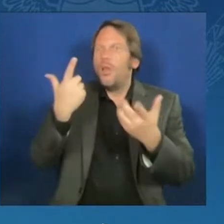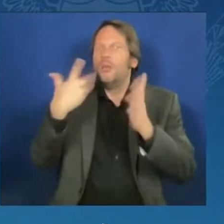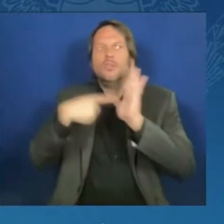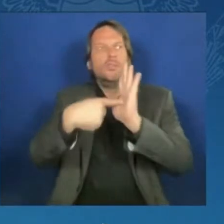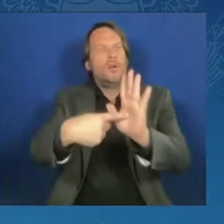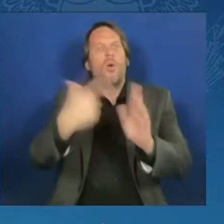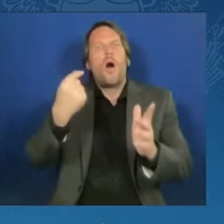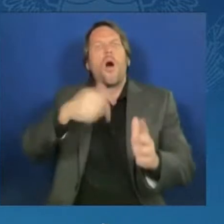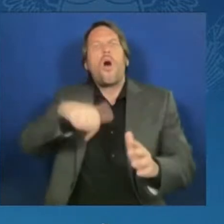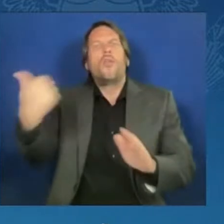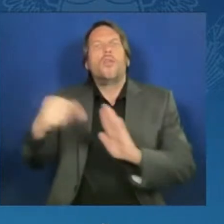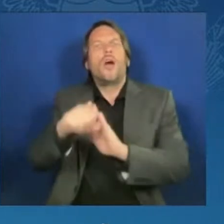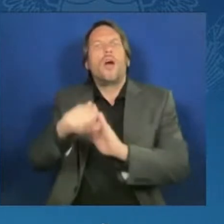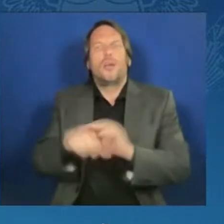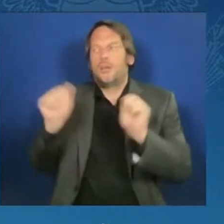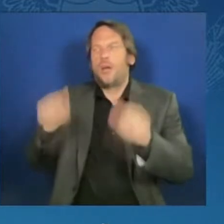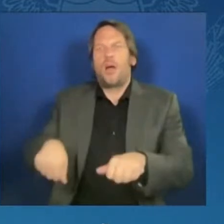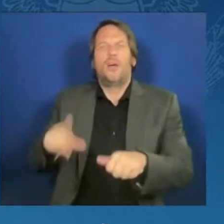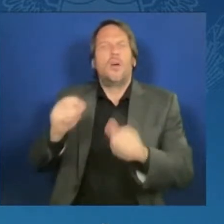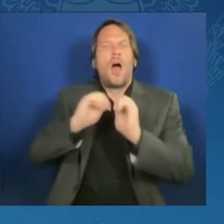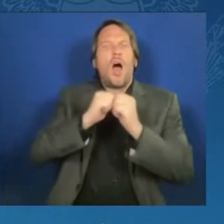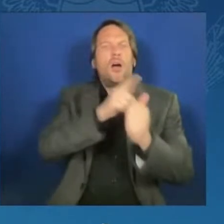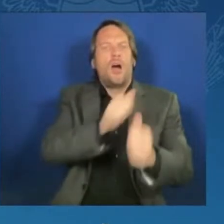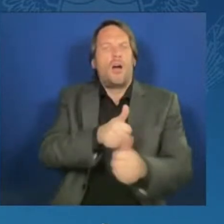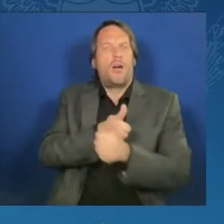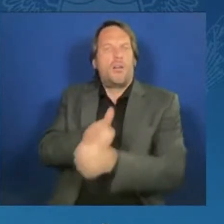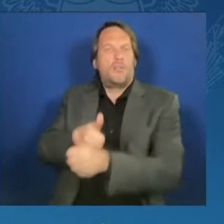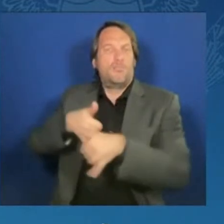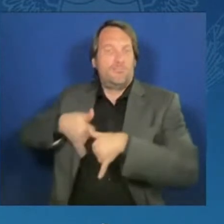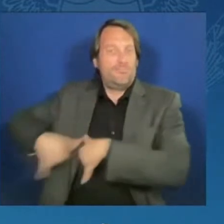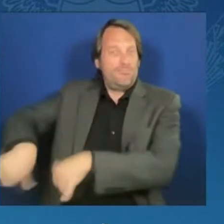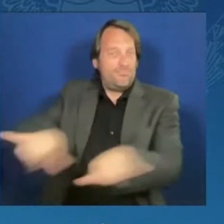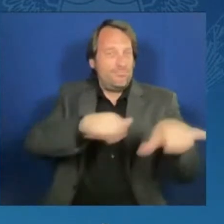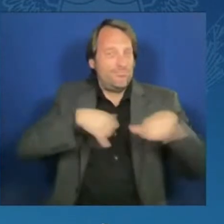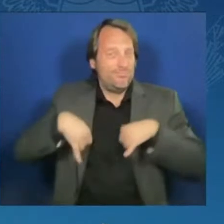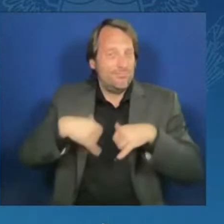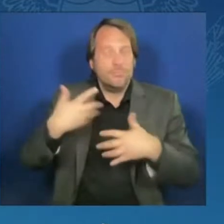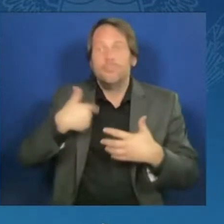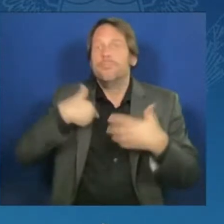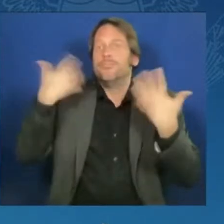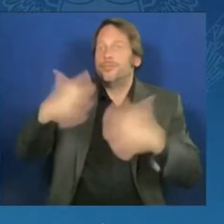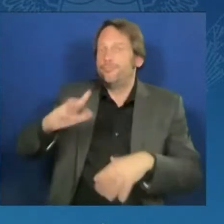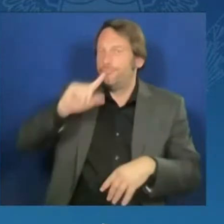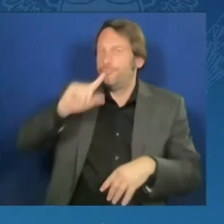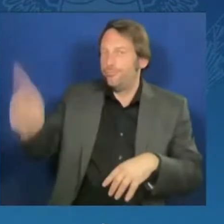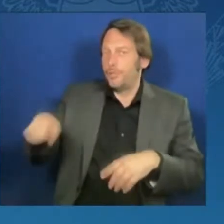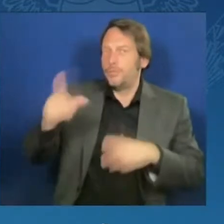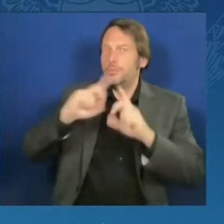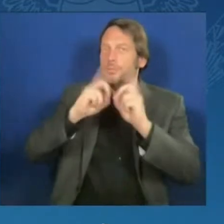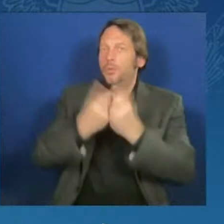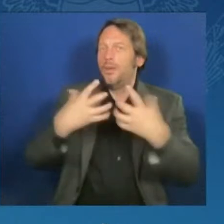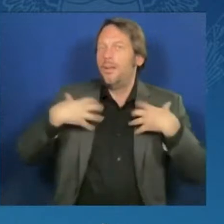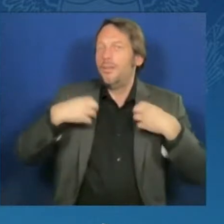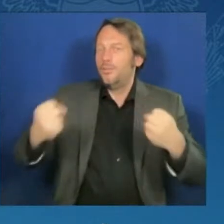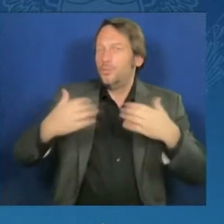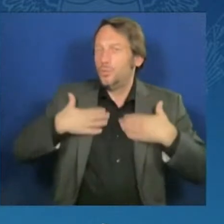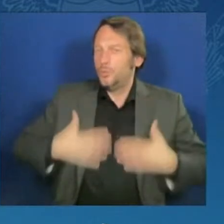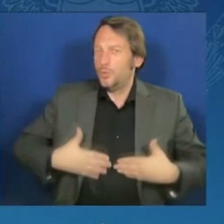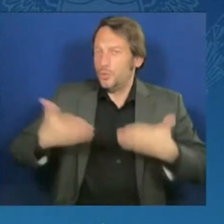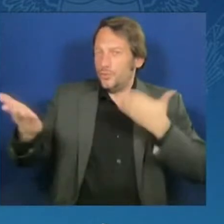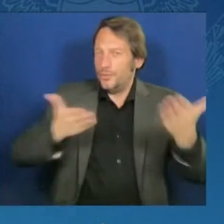and the Department of Justice to reassess how marijuana is classified under the federal drug